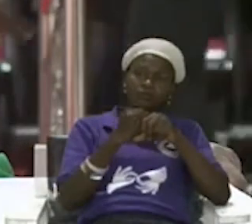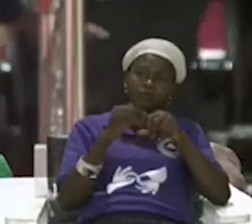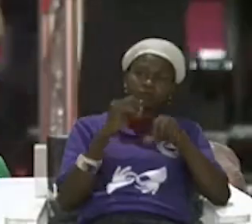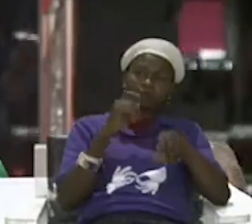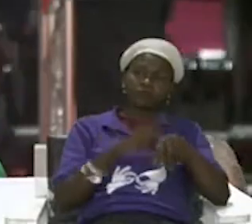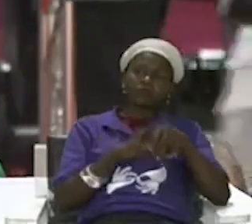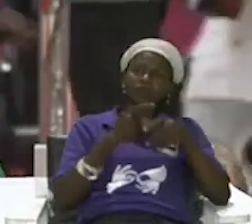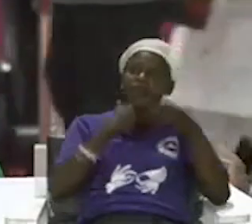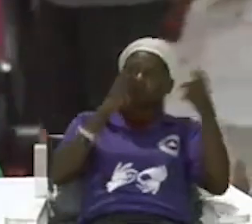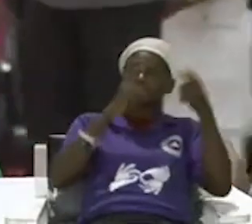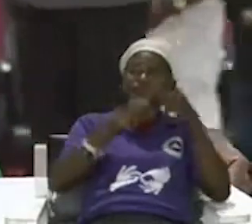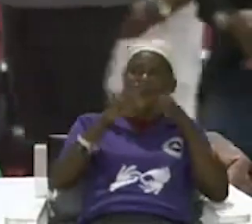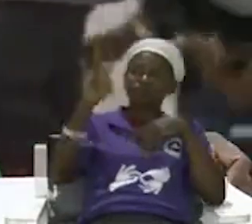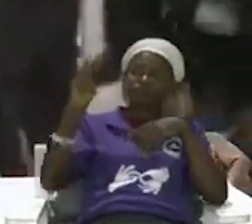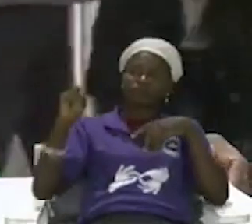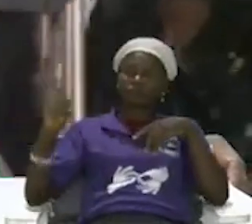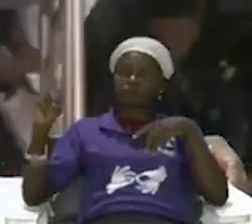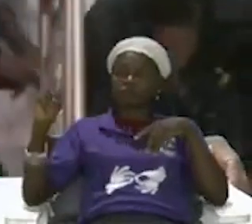Him.